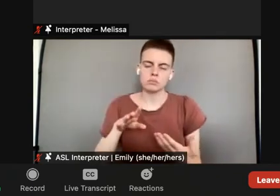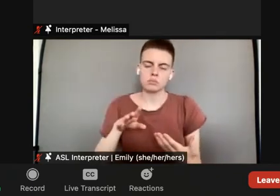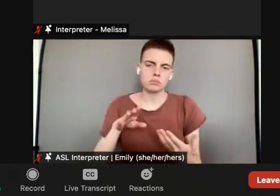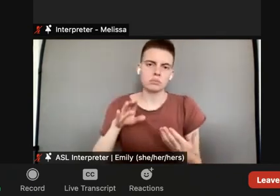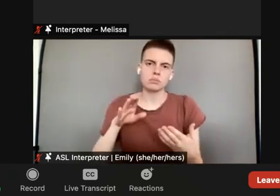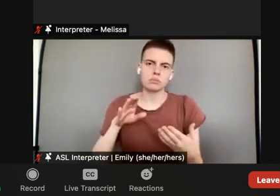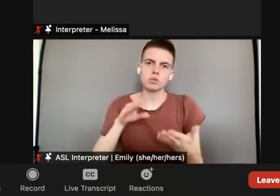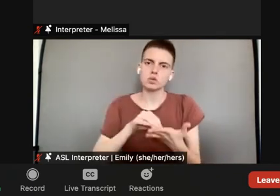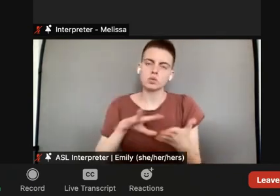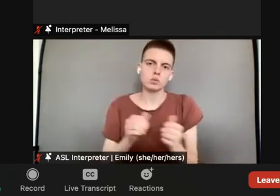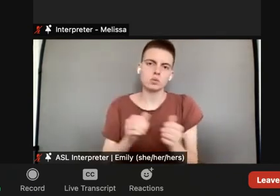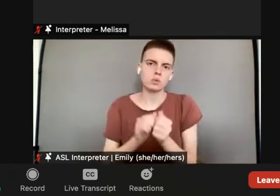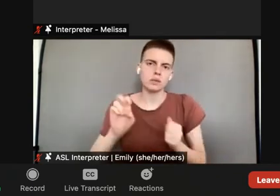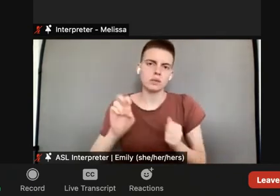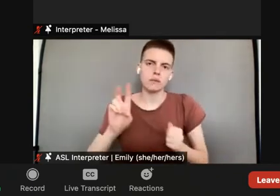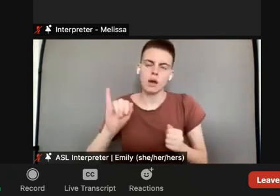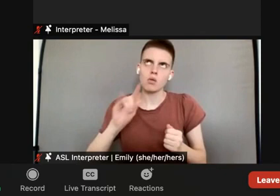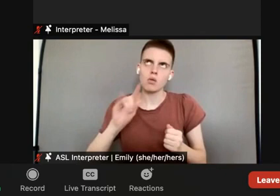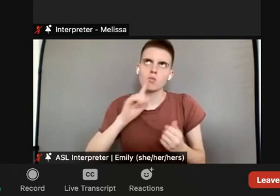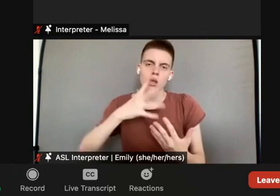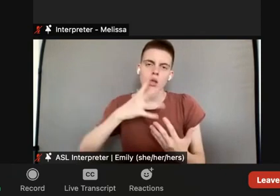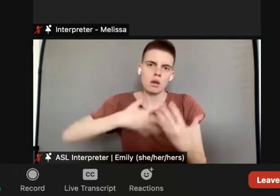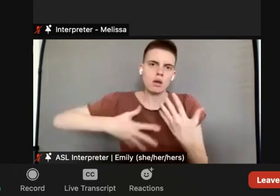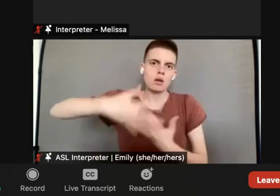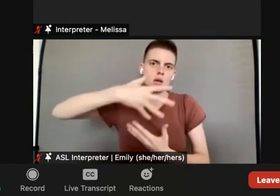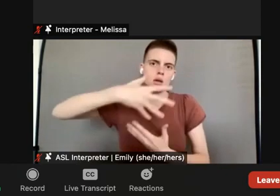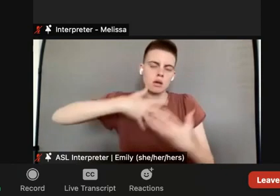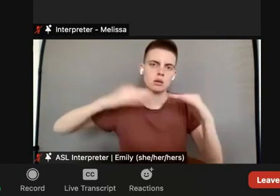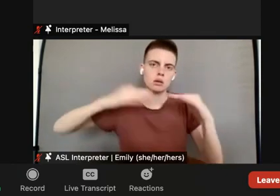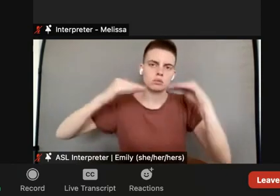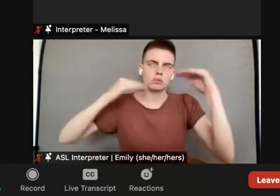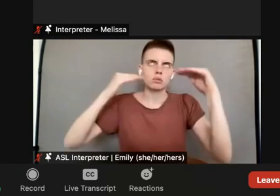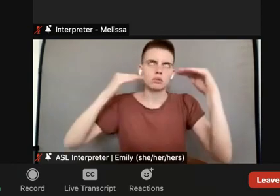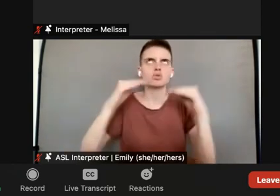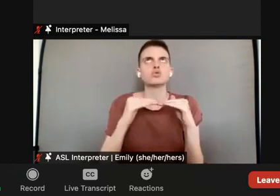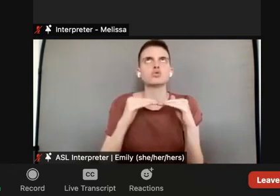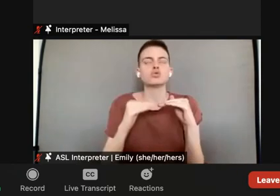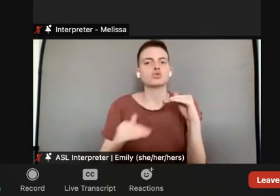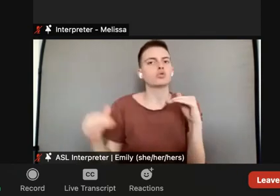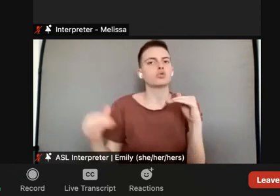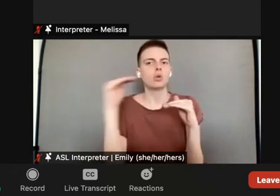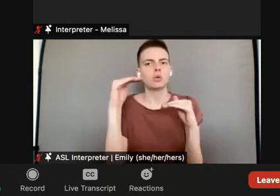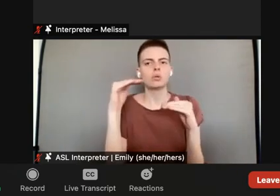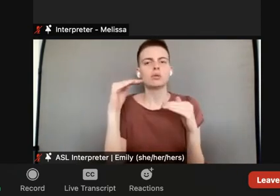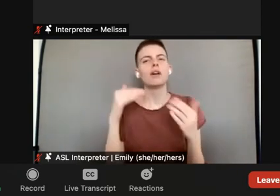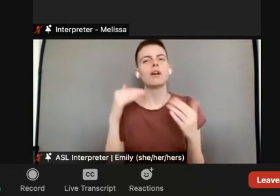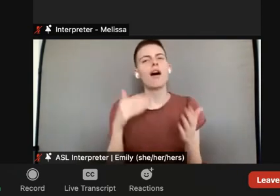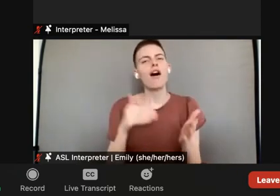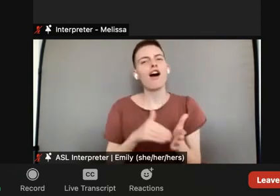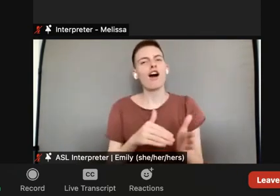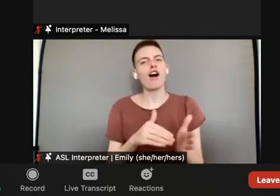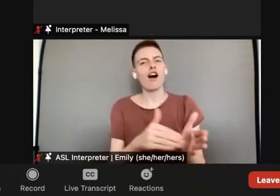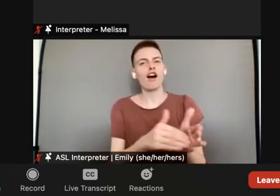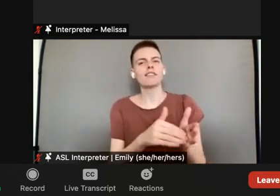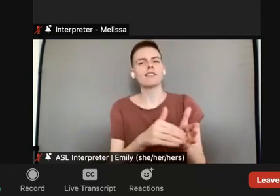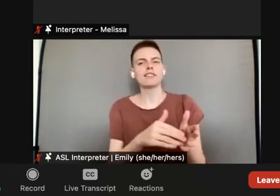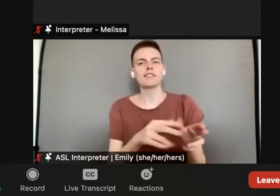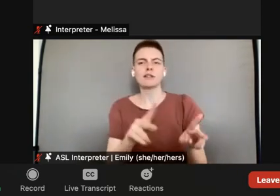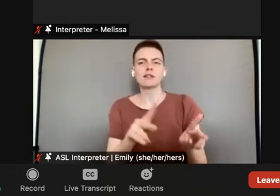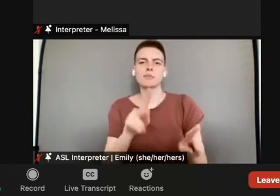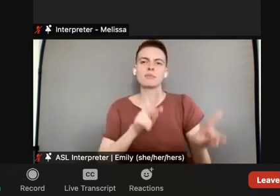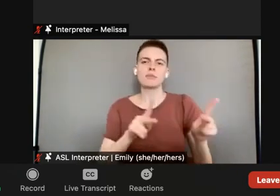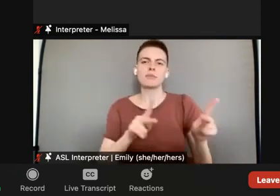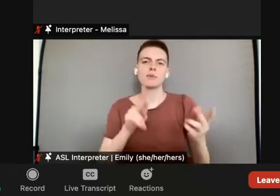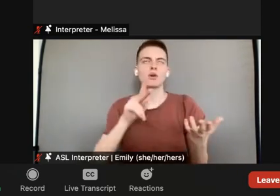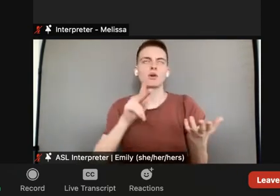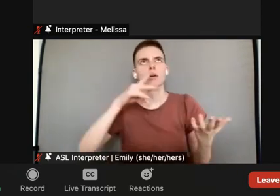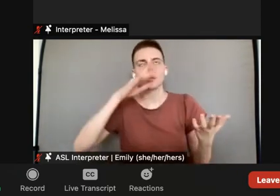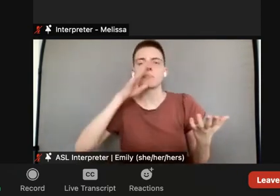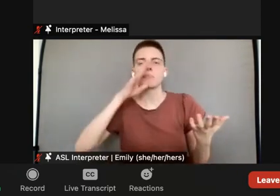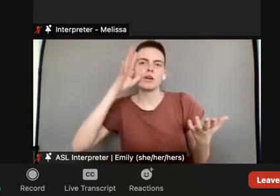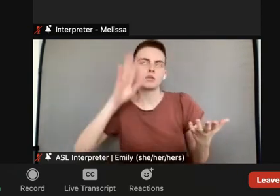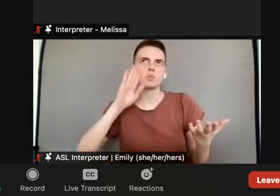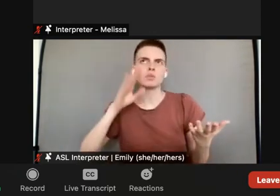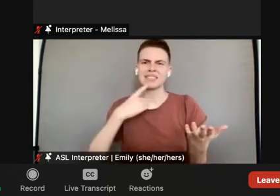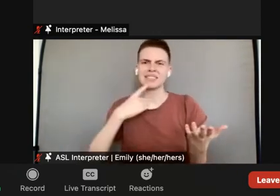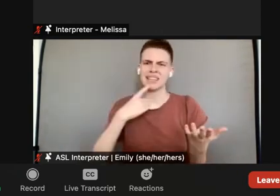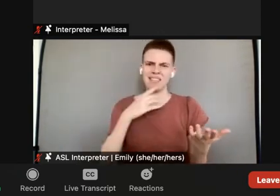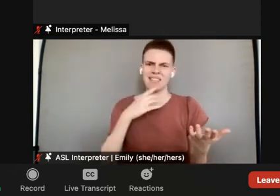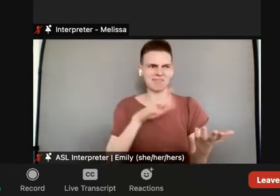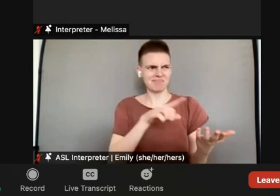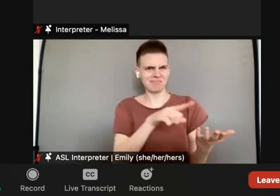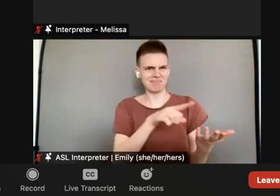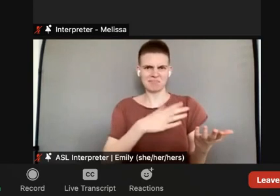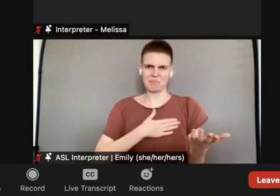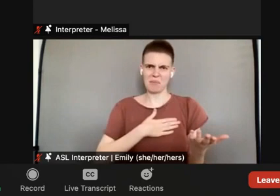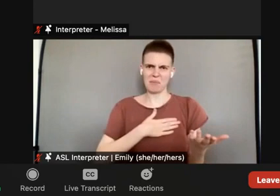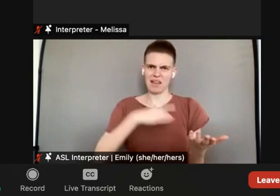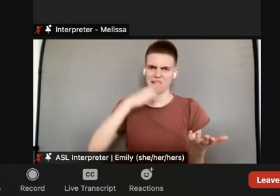much. Parents will sometimes say, my child's kind of like an old soul. They don't really like kids, they like adults. I think we should